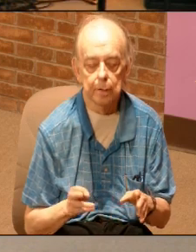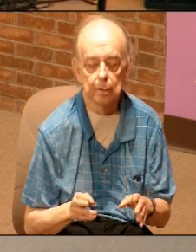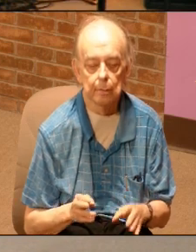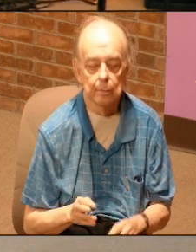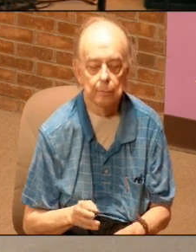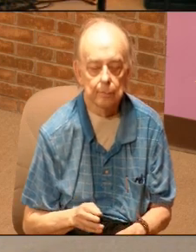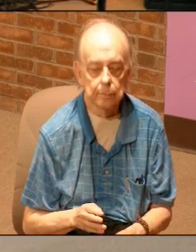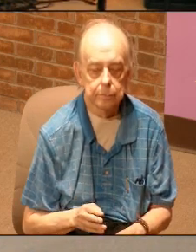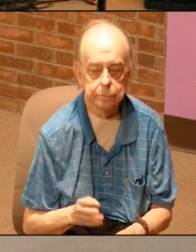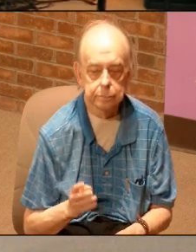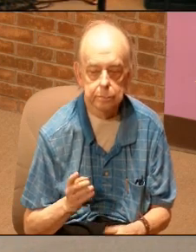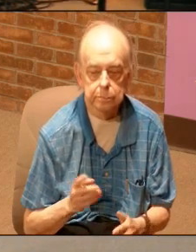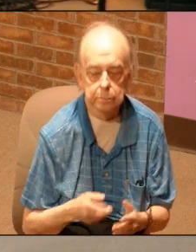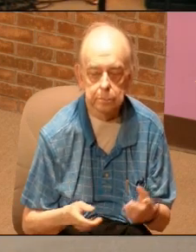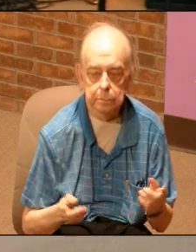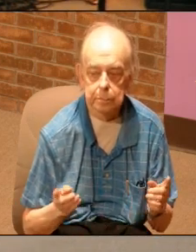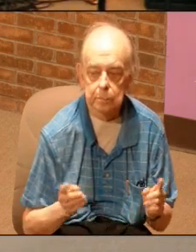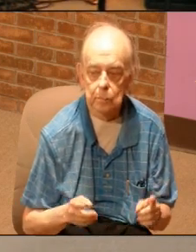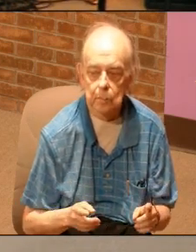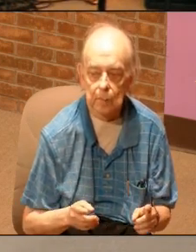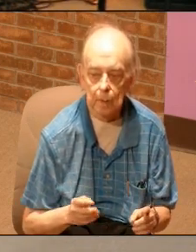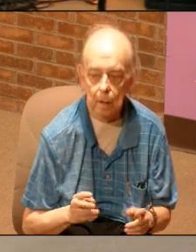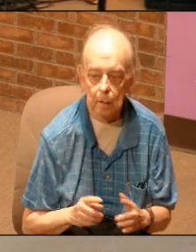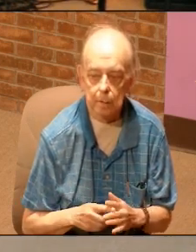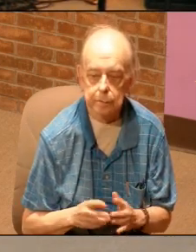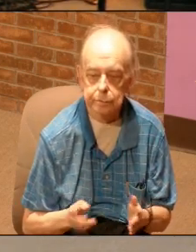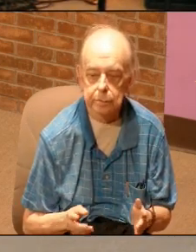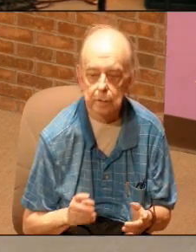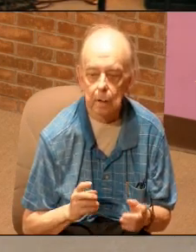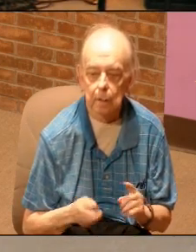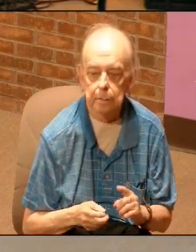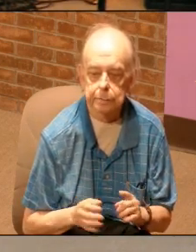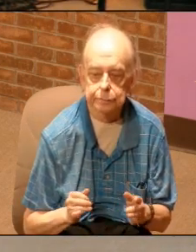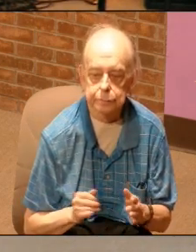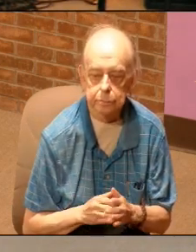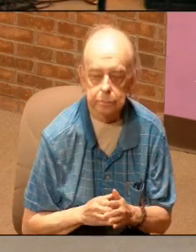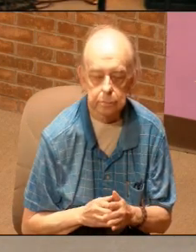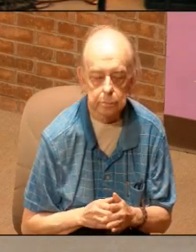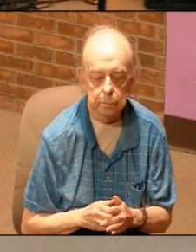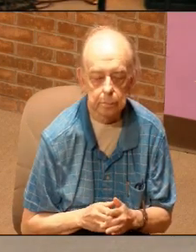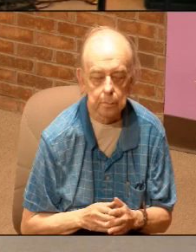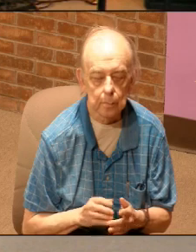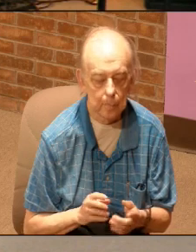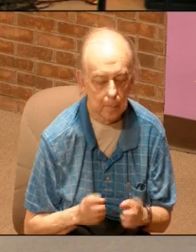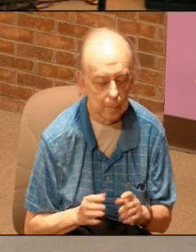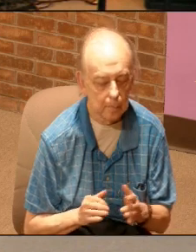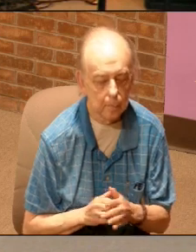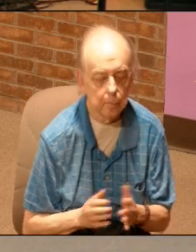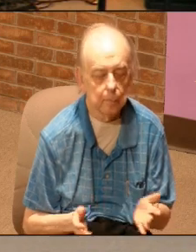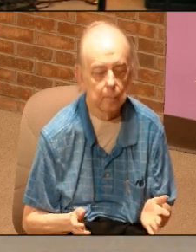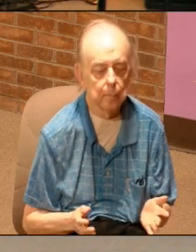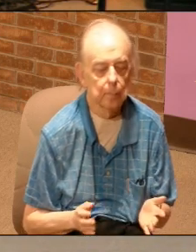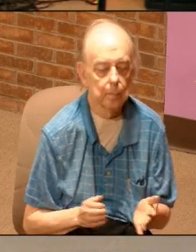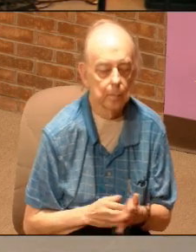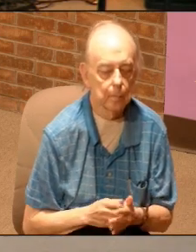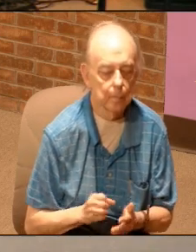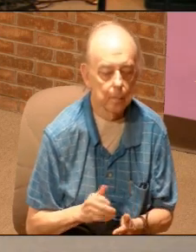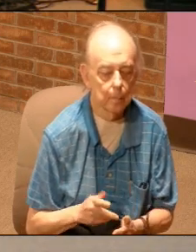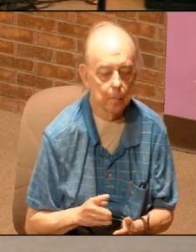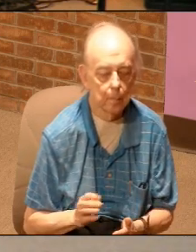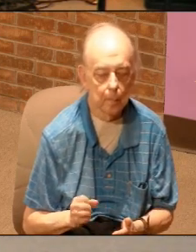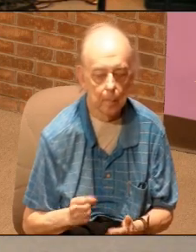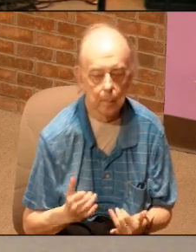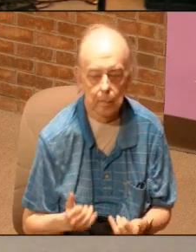And so what ends up happening is we start to change this and adjust this, and we get on the scales